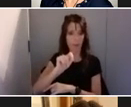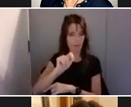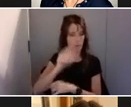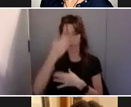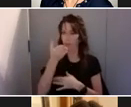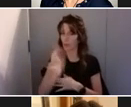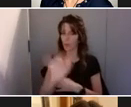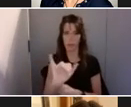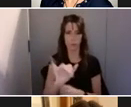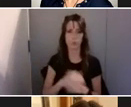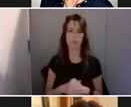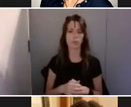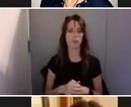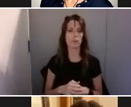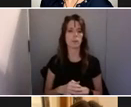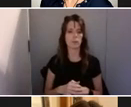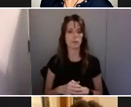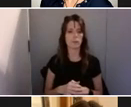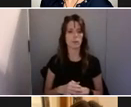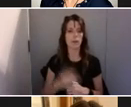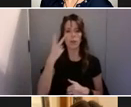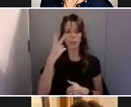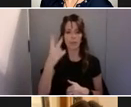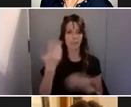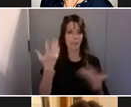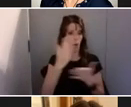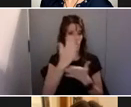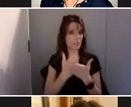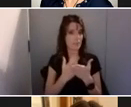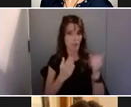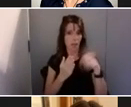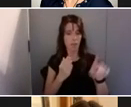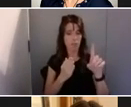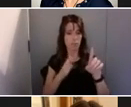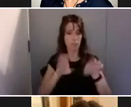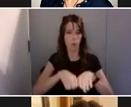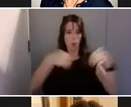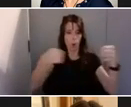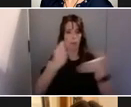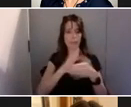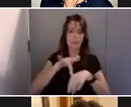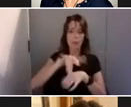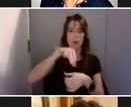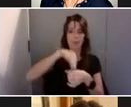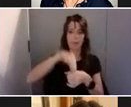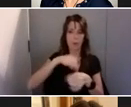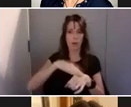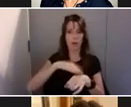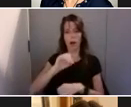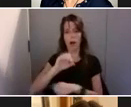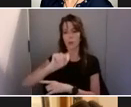well. And you can see that there are already some, that they're going to be opening some early voting on October